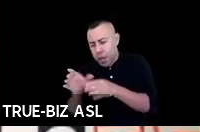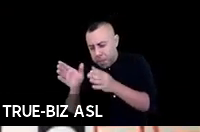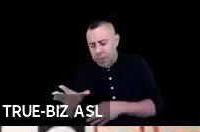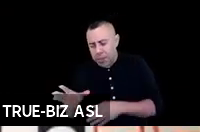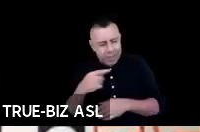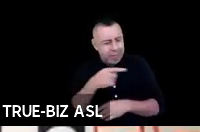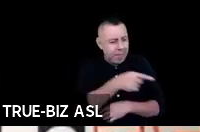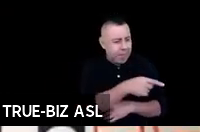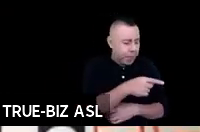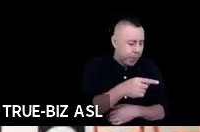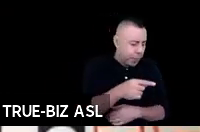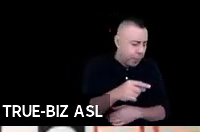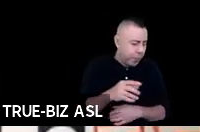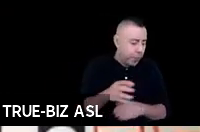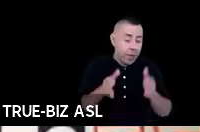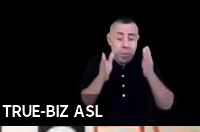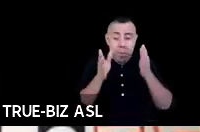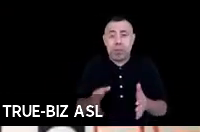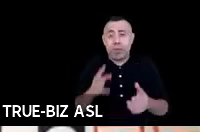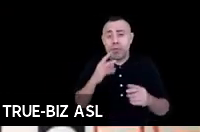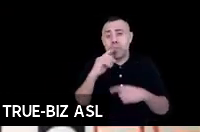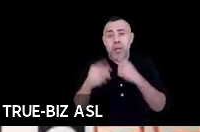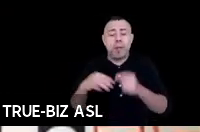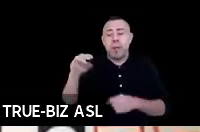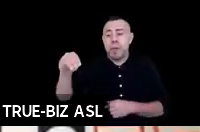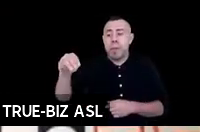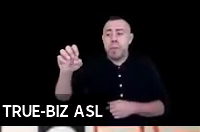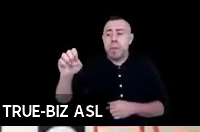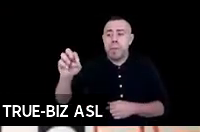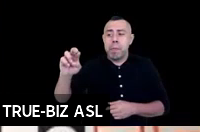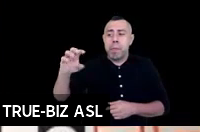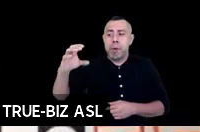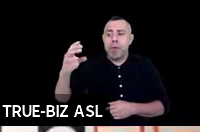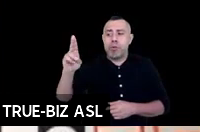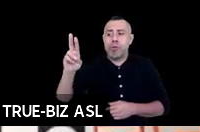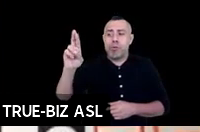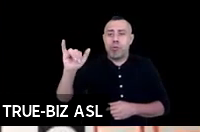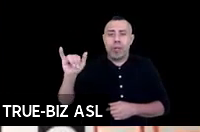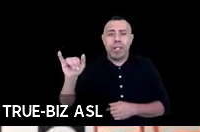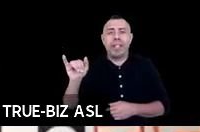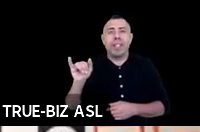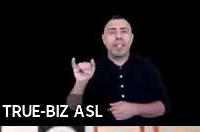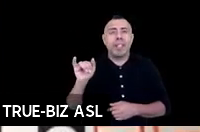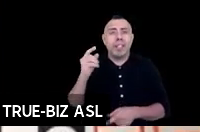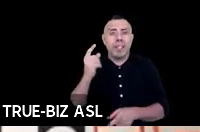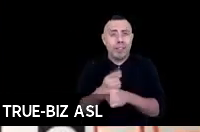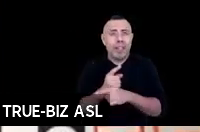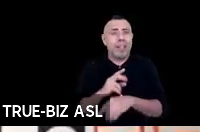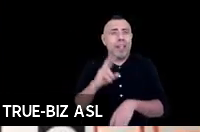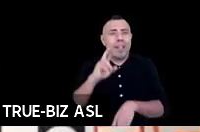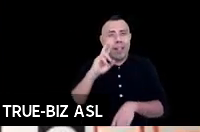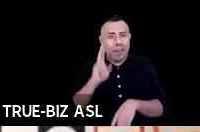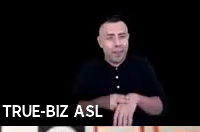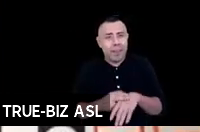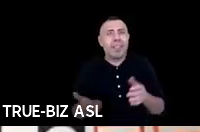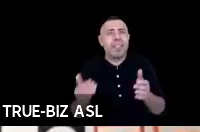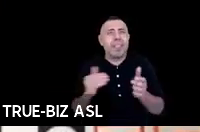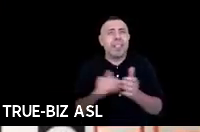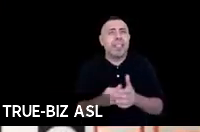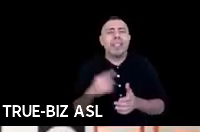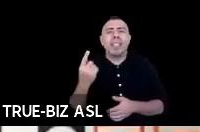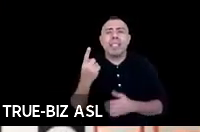There's the person they're talking about, Mercury, because of course it can be. And that's, again, one of those easy things that are misunderstood,